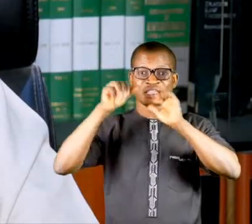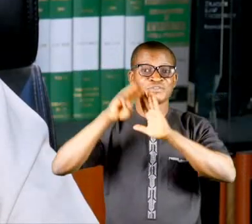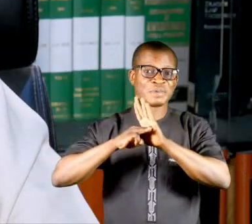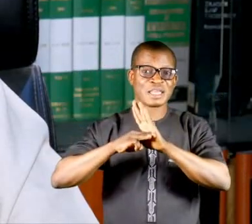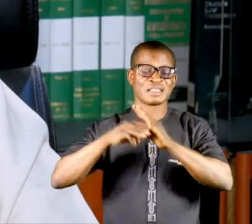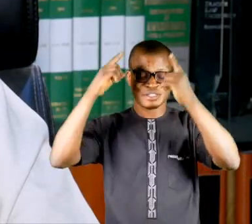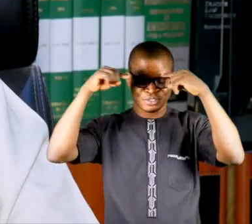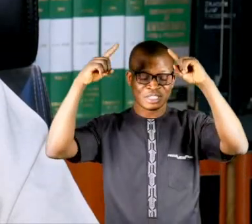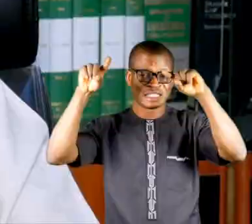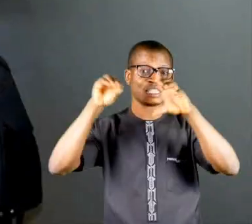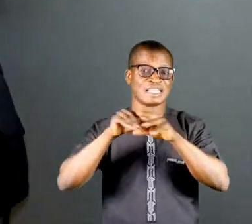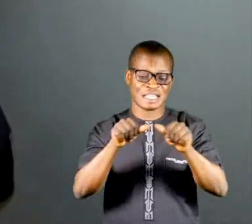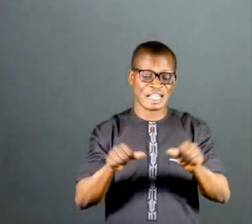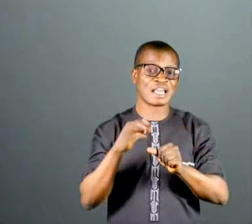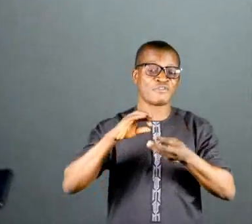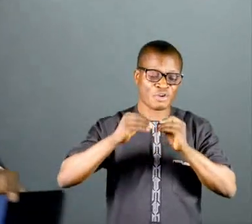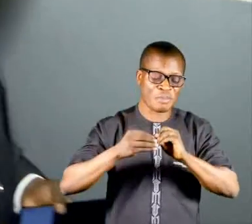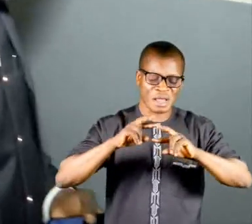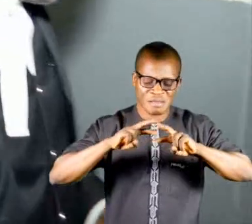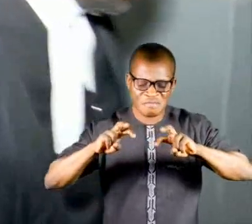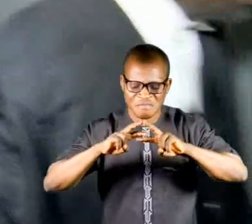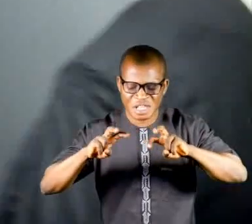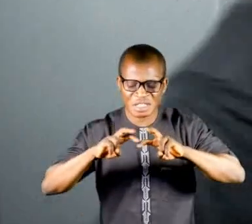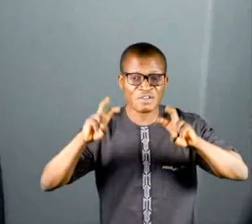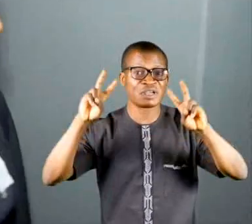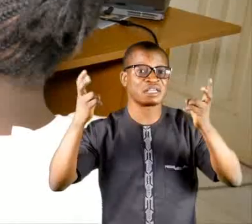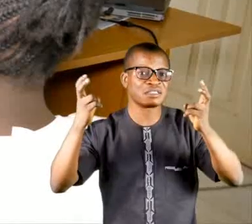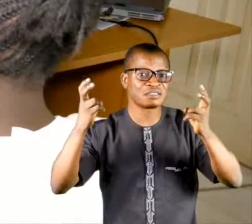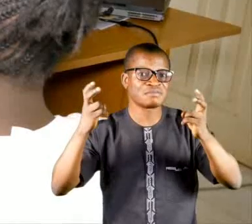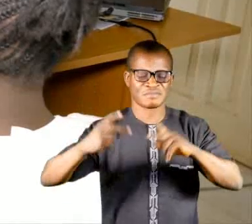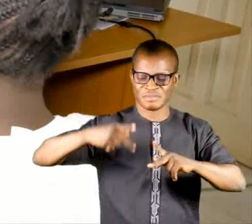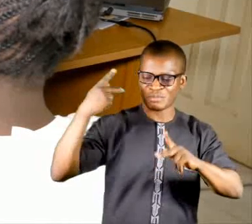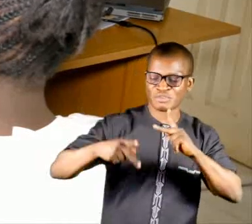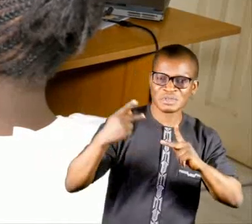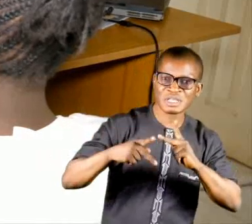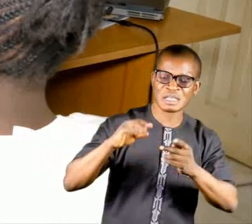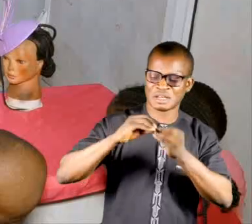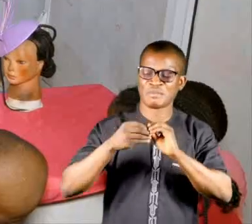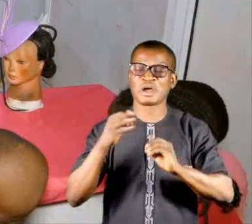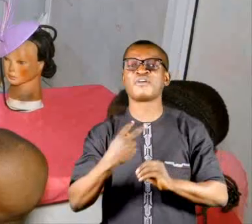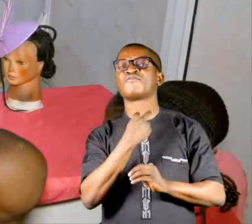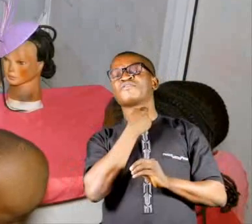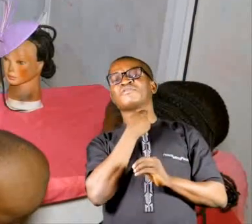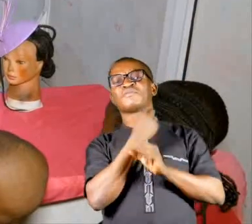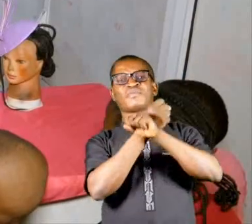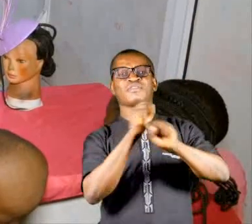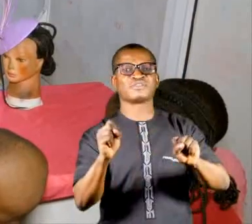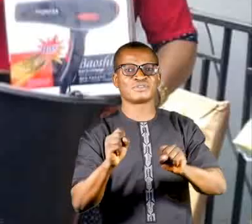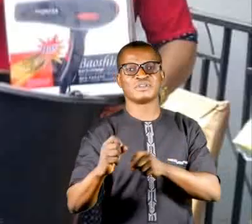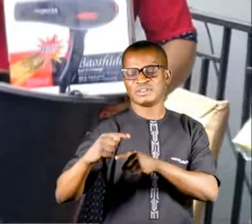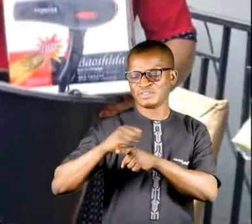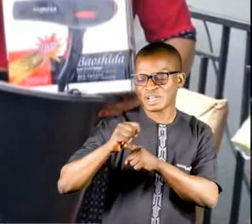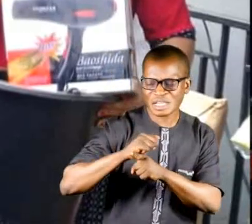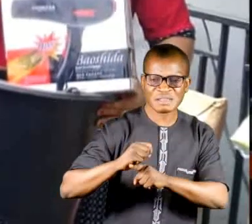achievements and successes in terms of the number of cases investigated and prosecuted, number of victims rescued,